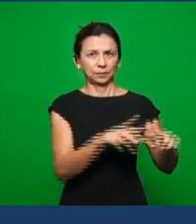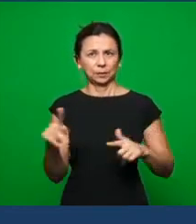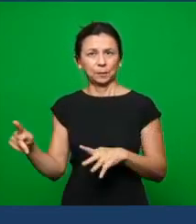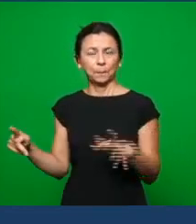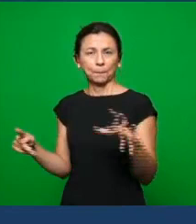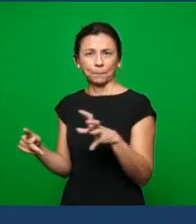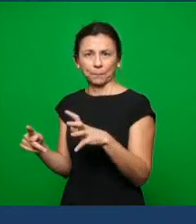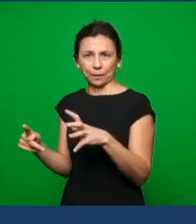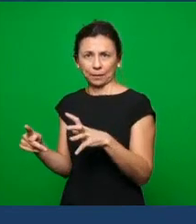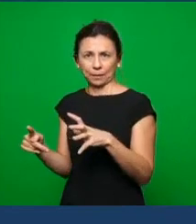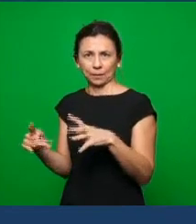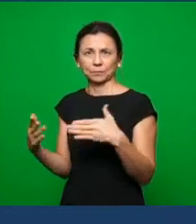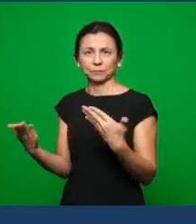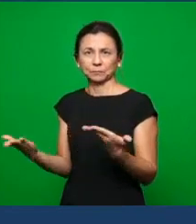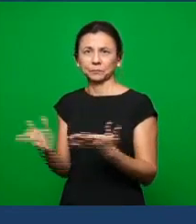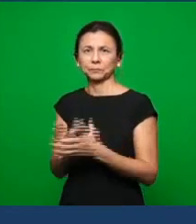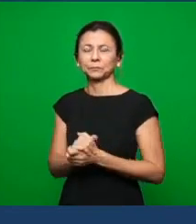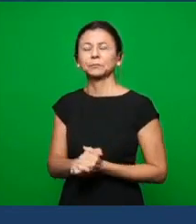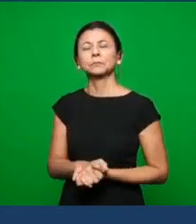clearly established